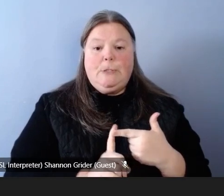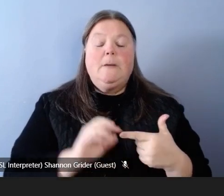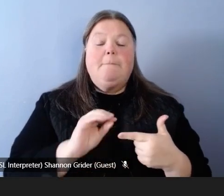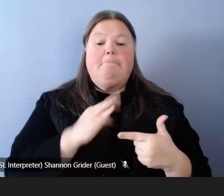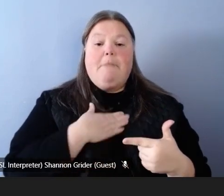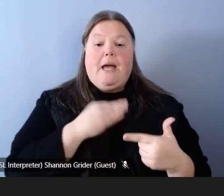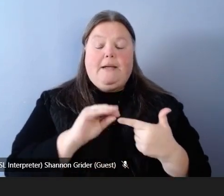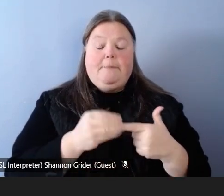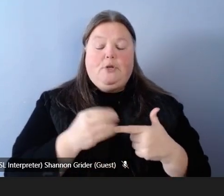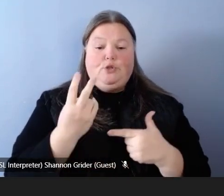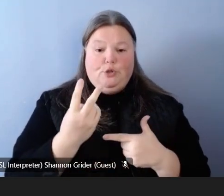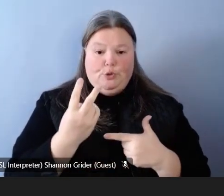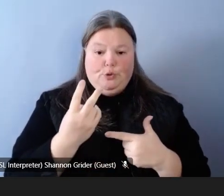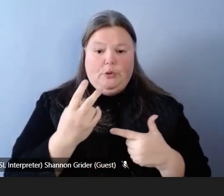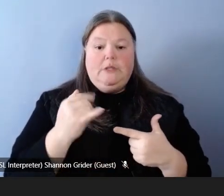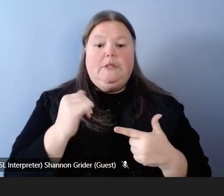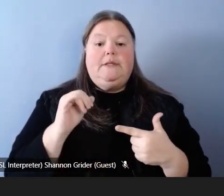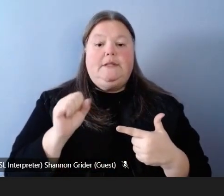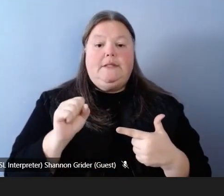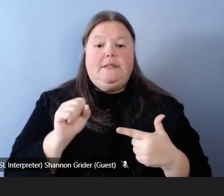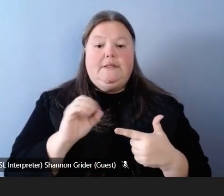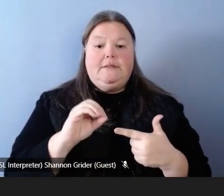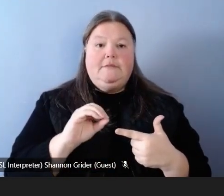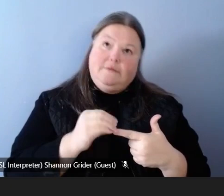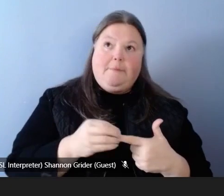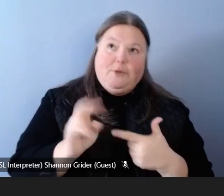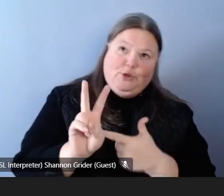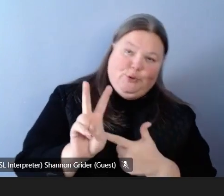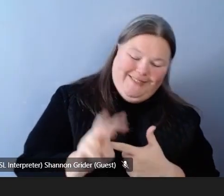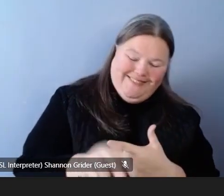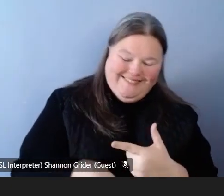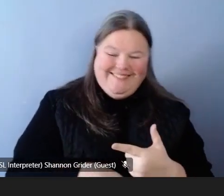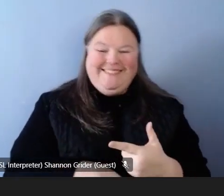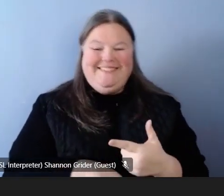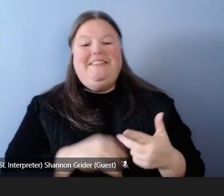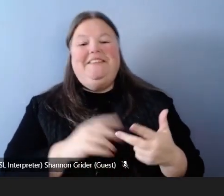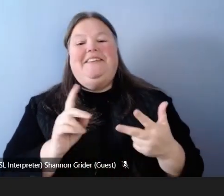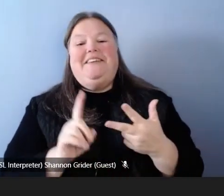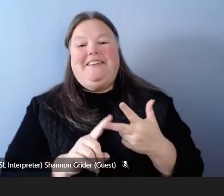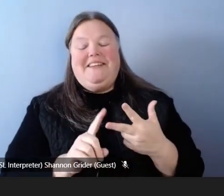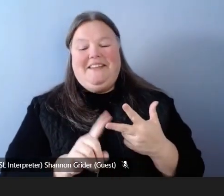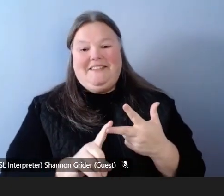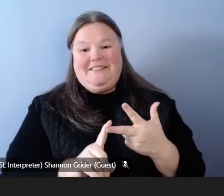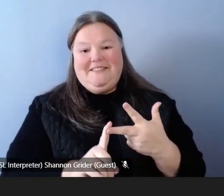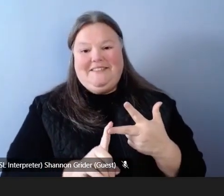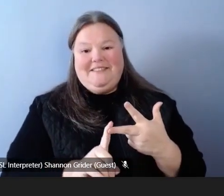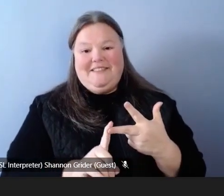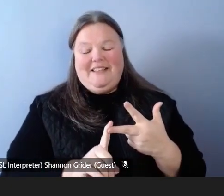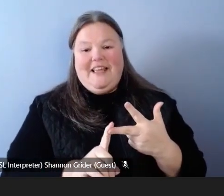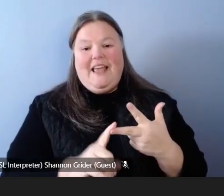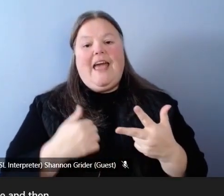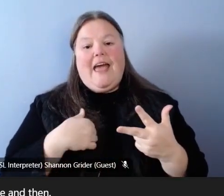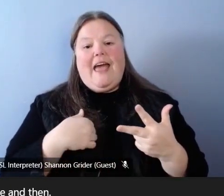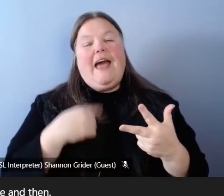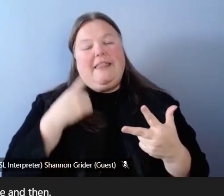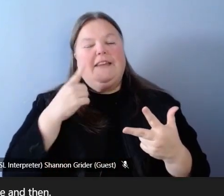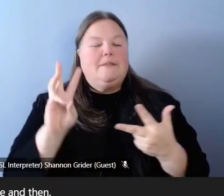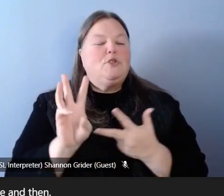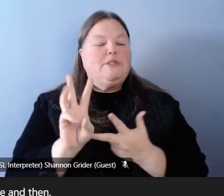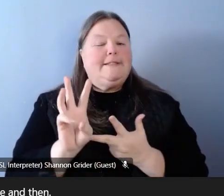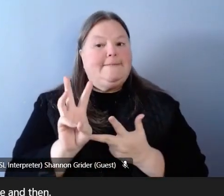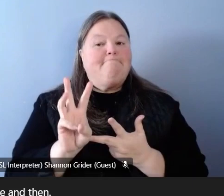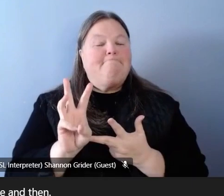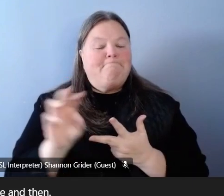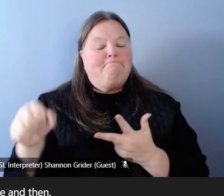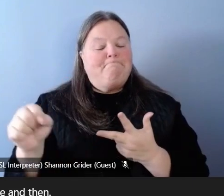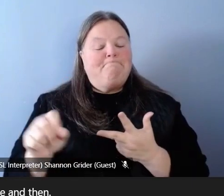two is number two is number 2 for me, and then gonna have to go number 6